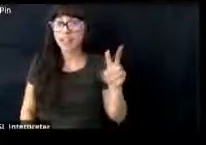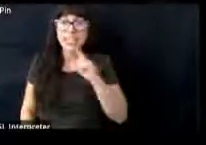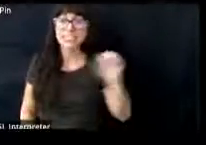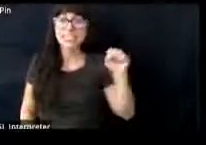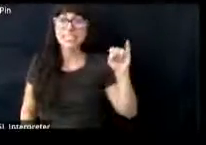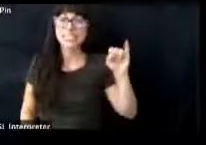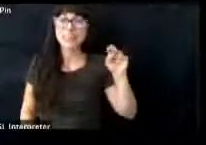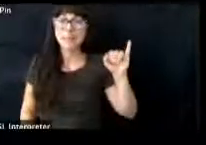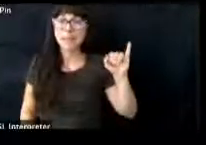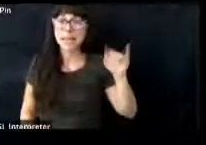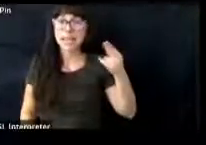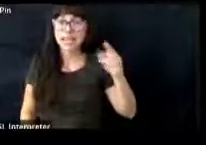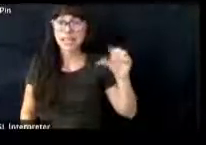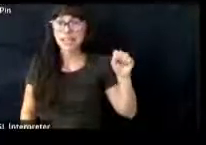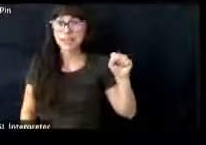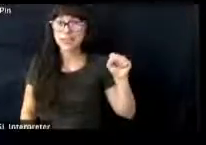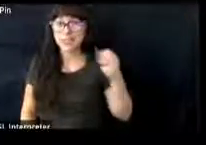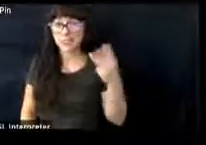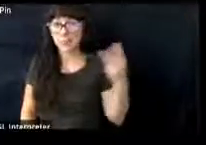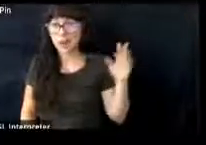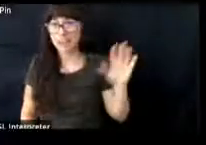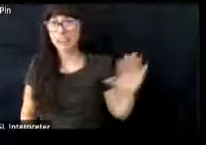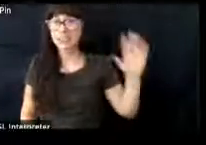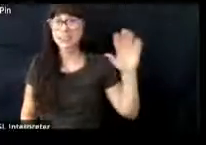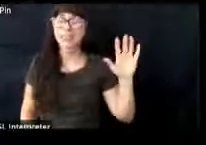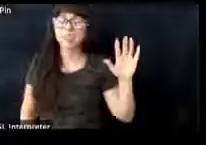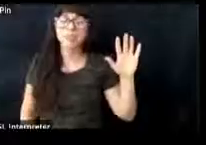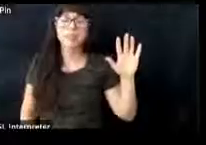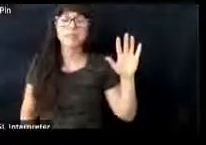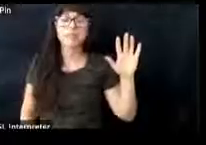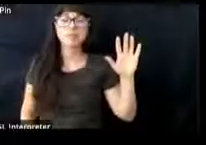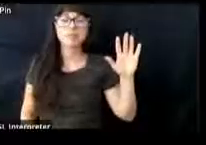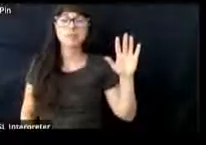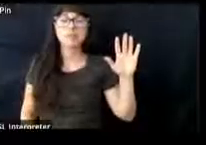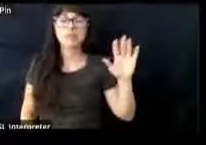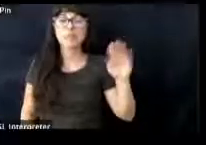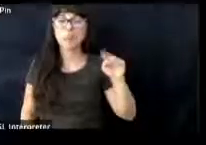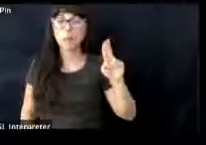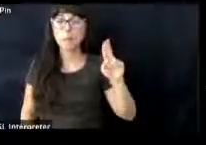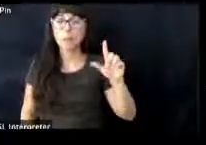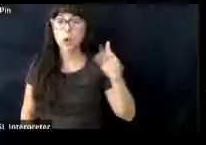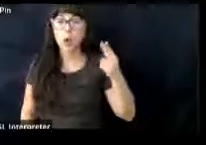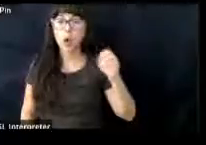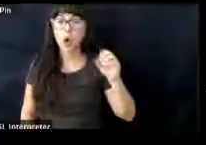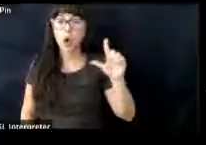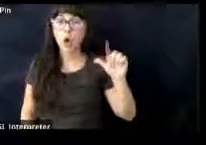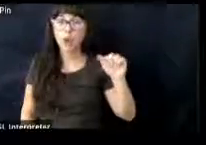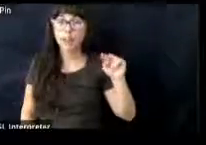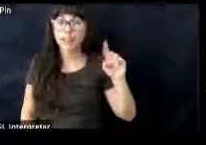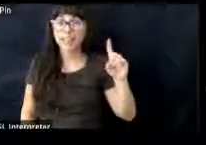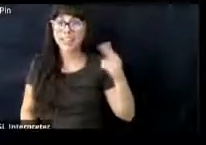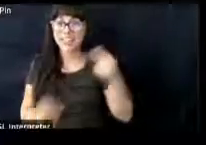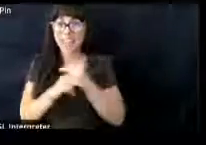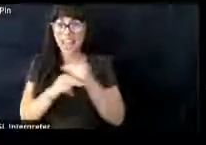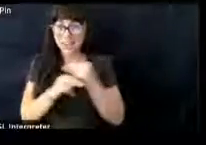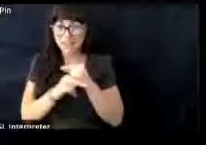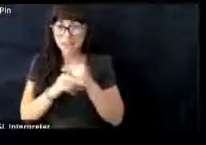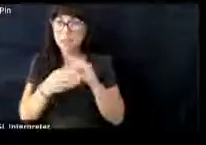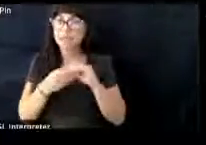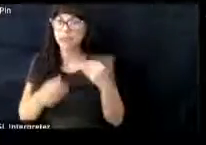to the west. I would like to look at the Mulholland Highway, as mentioned earlier, to the